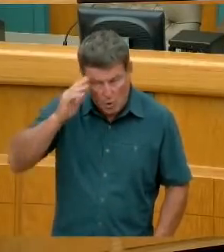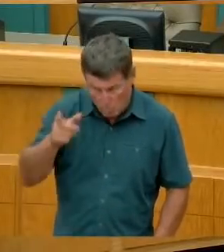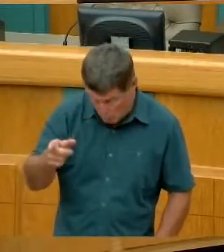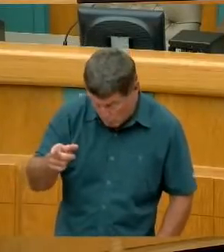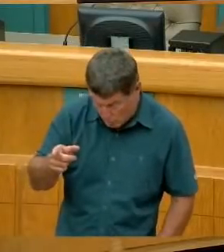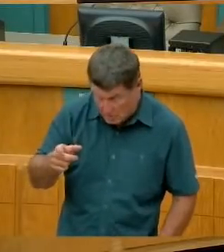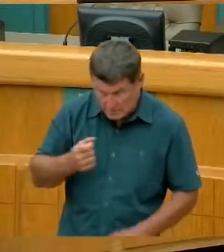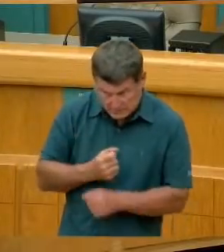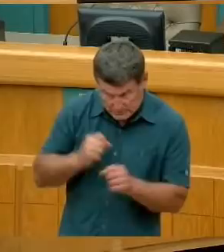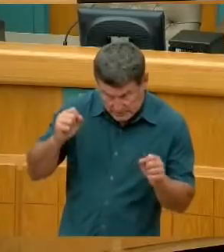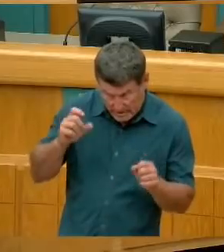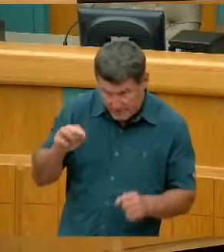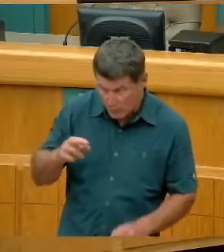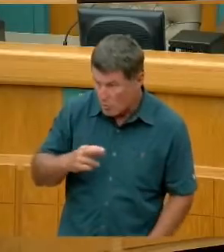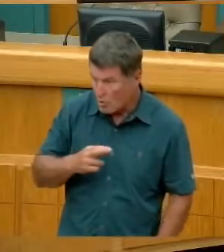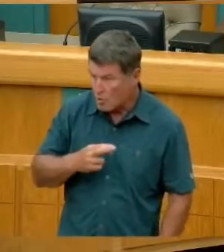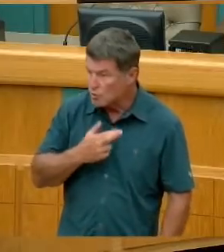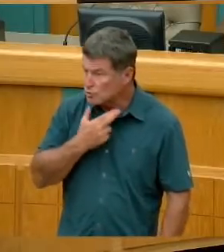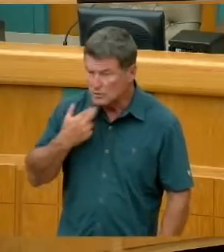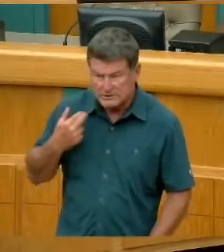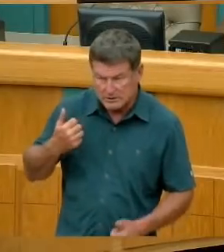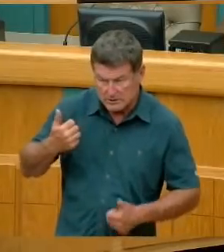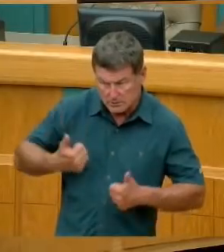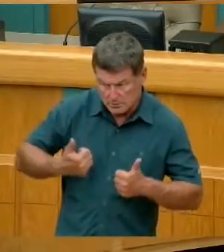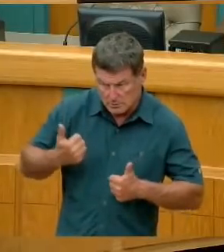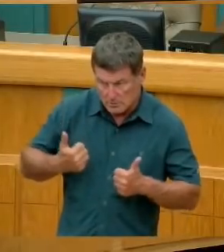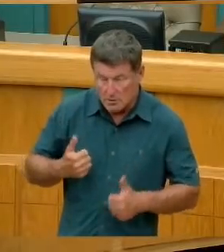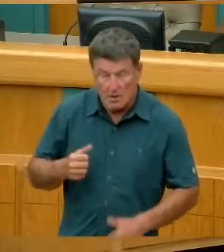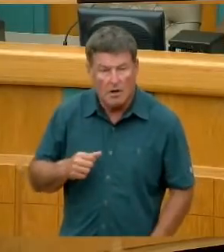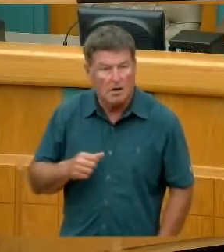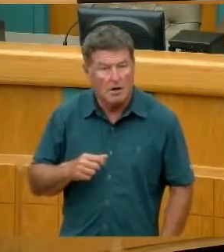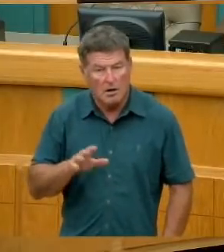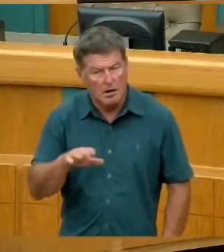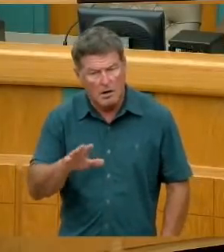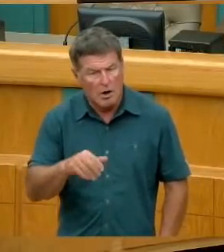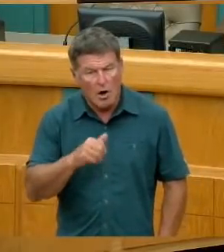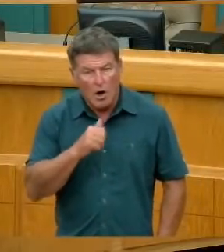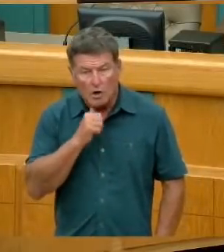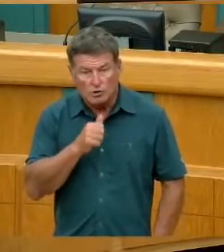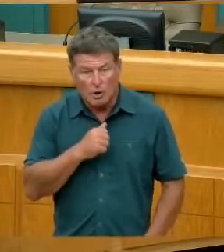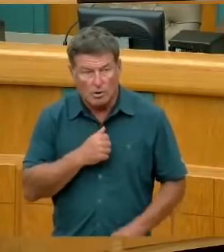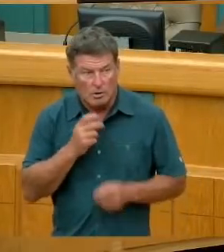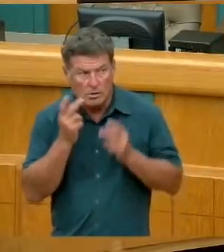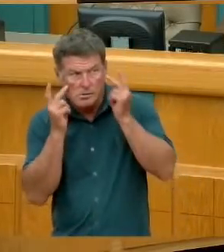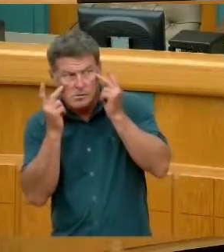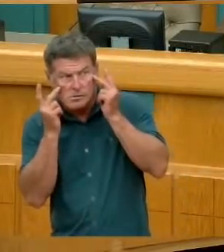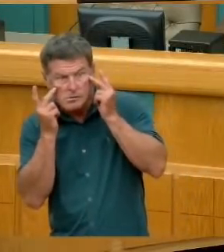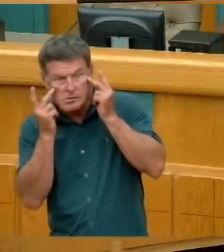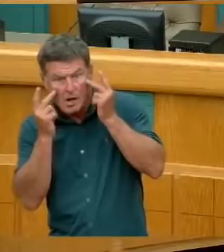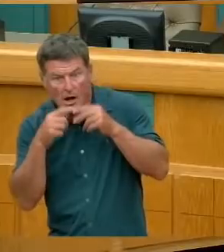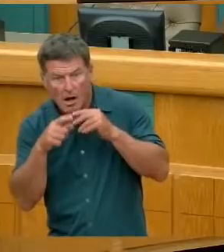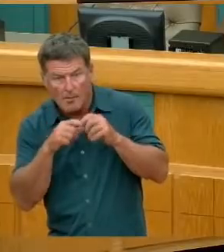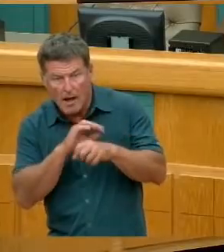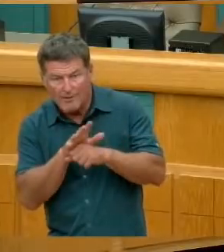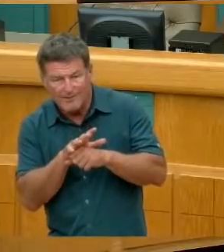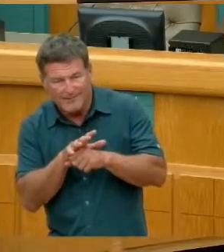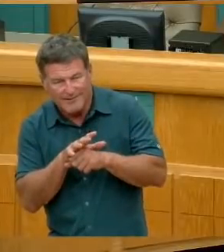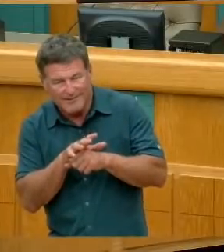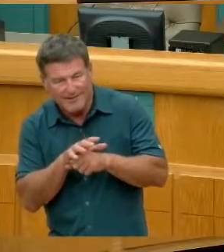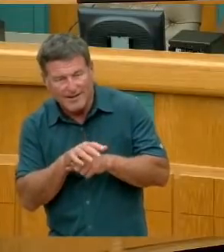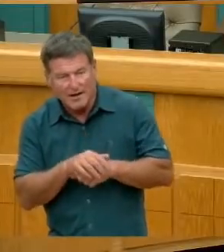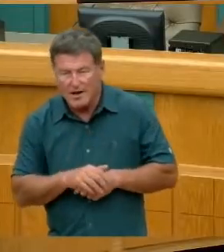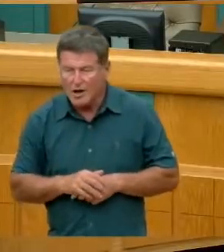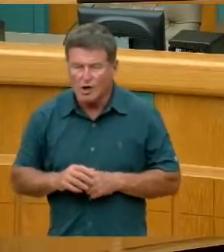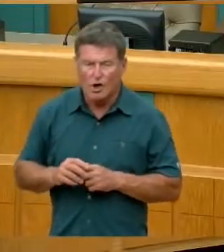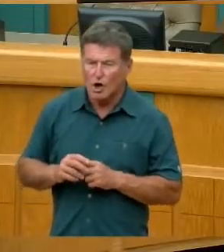understand if they are practicing risky behavior that could put you at risk. Don't live in fear of COVID-19. Just